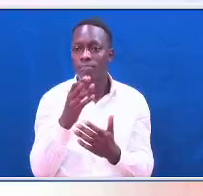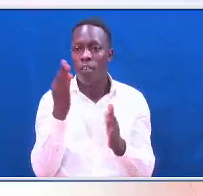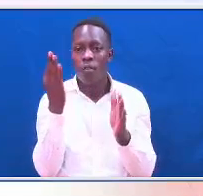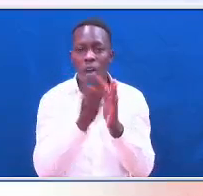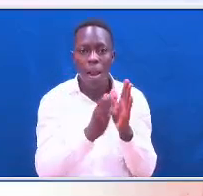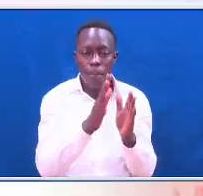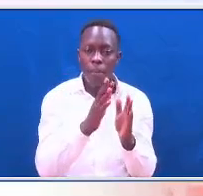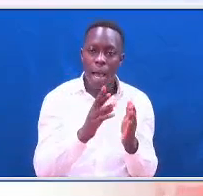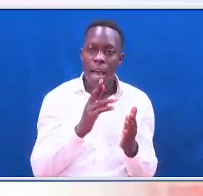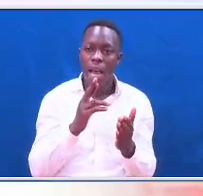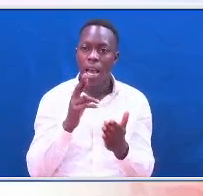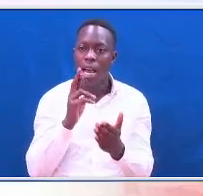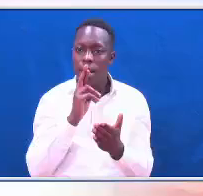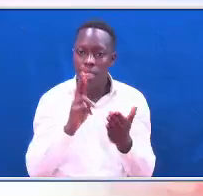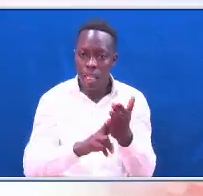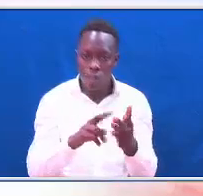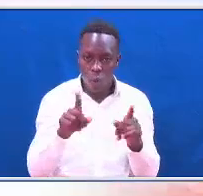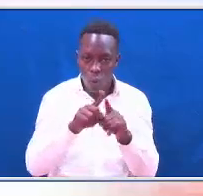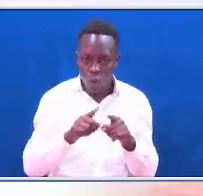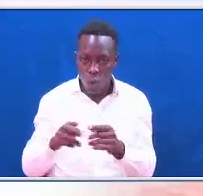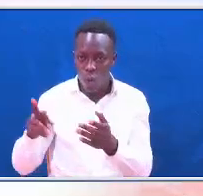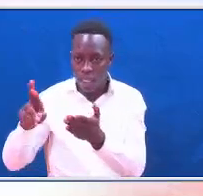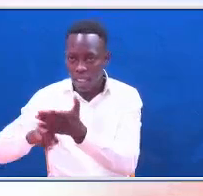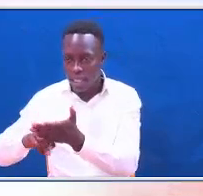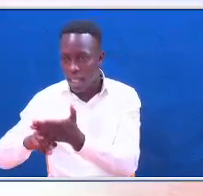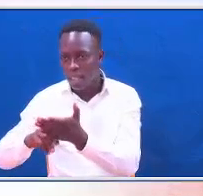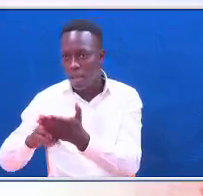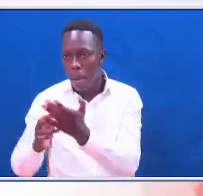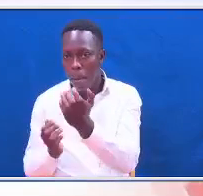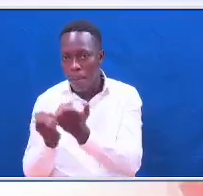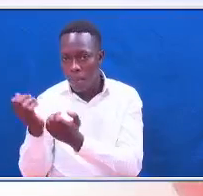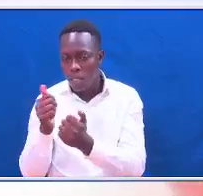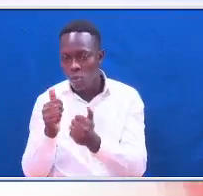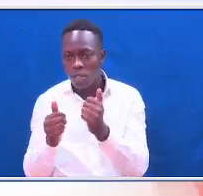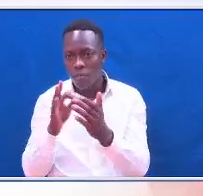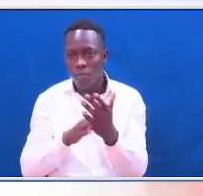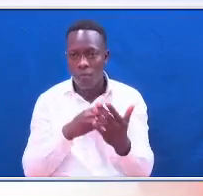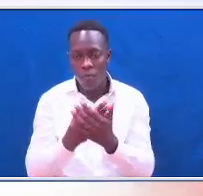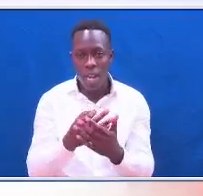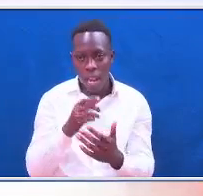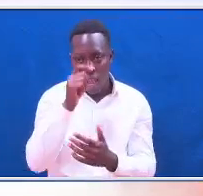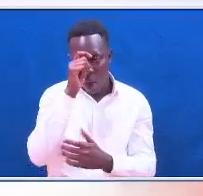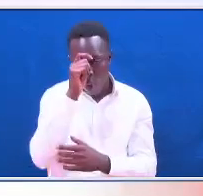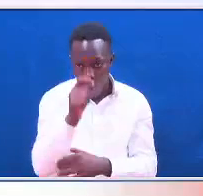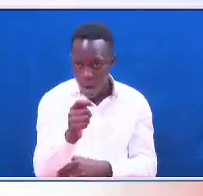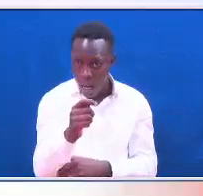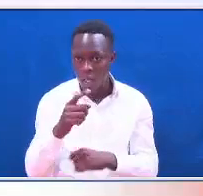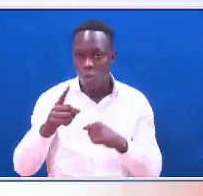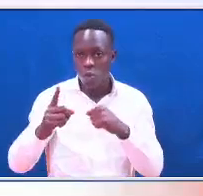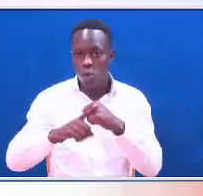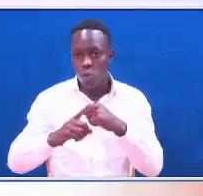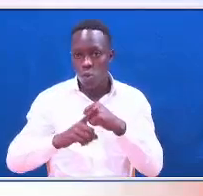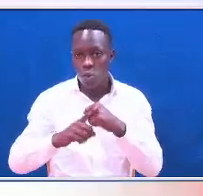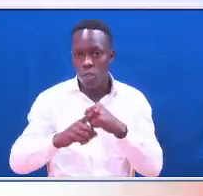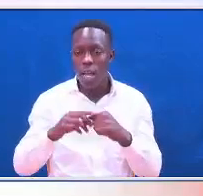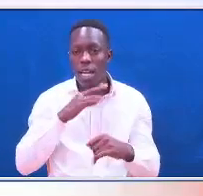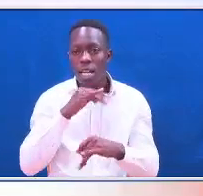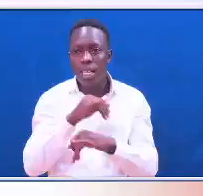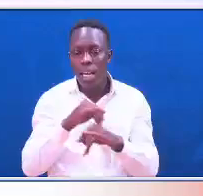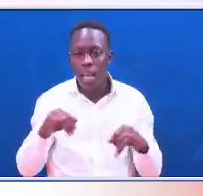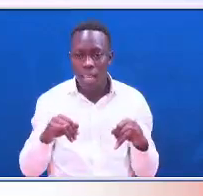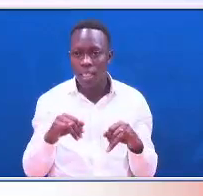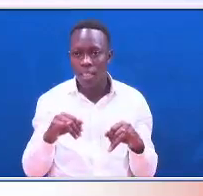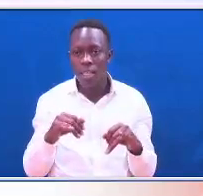However, any registered business and adult that fails to honor the KRA June deadline of filing their tax returns